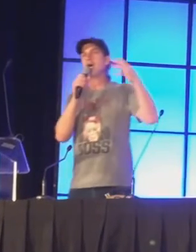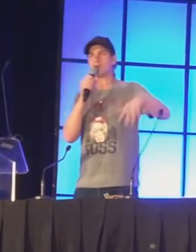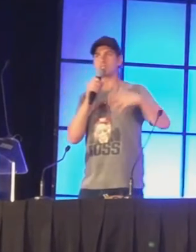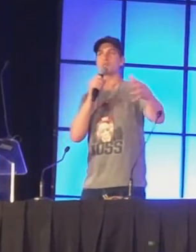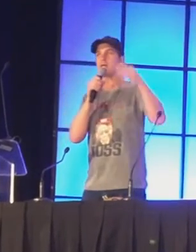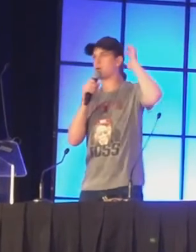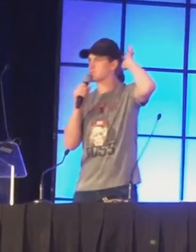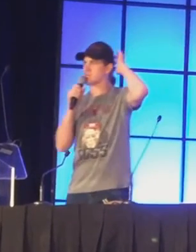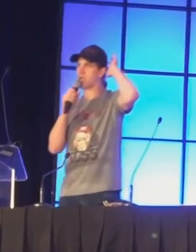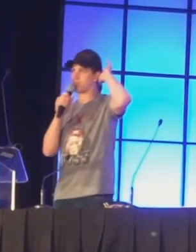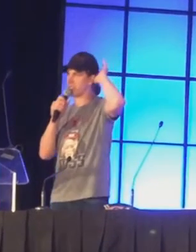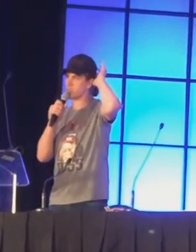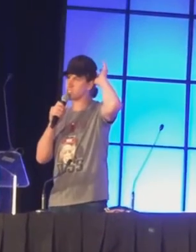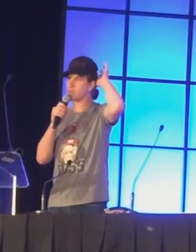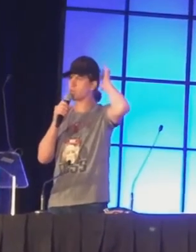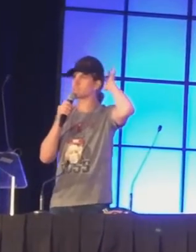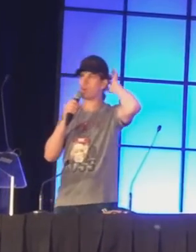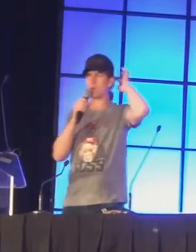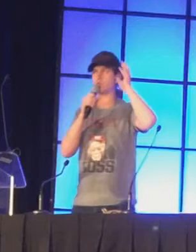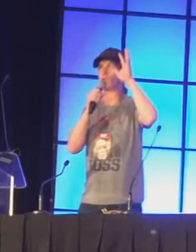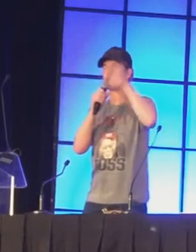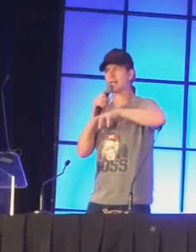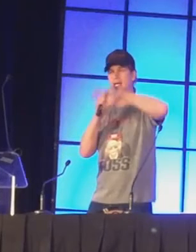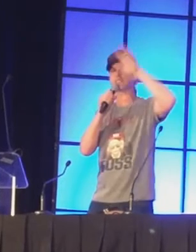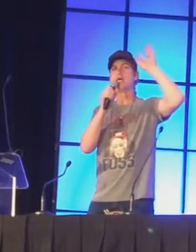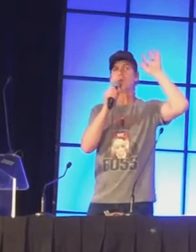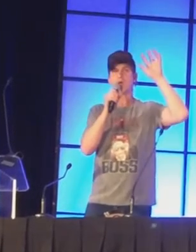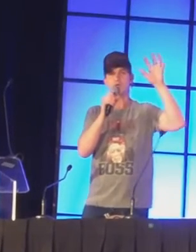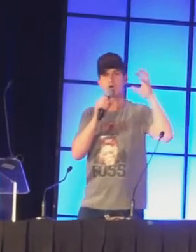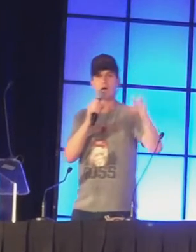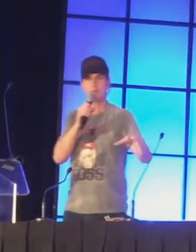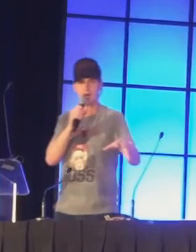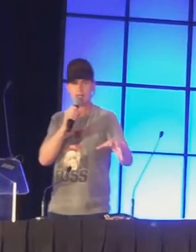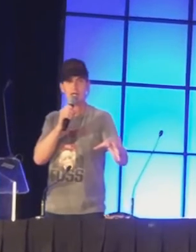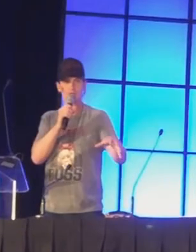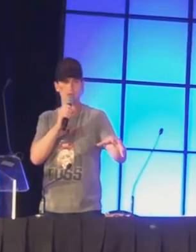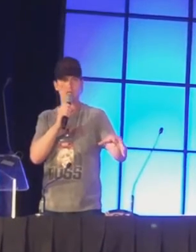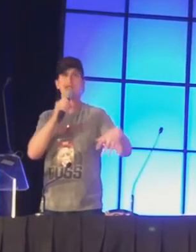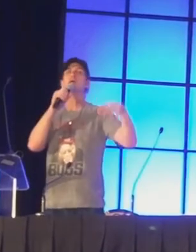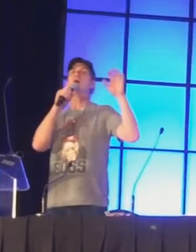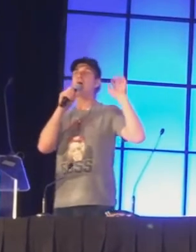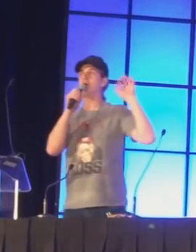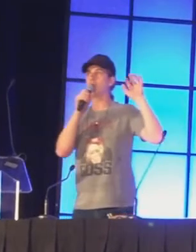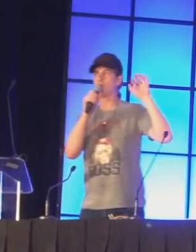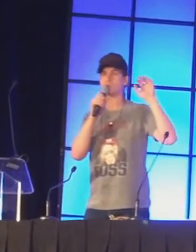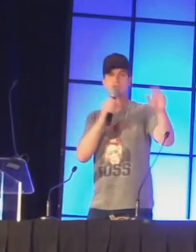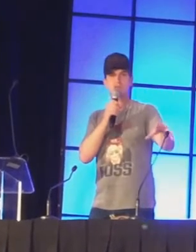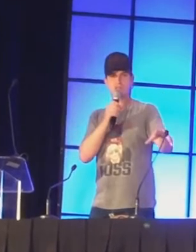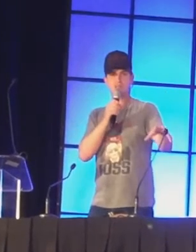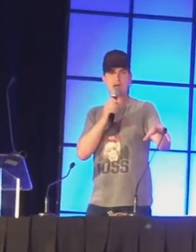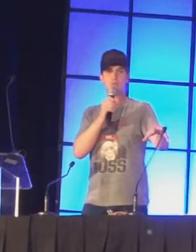meetings, and I was explaining all this to Kevin, and he was like, well, listen, why don't we do a podcast where you talk about it every week,